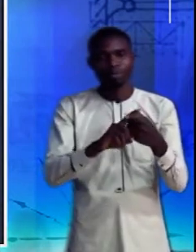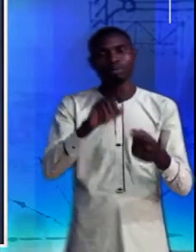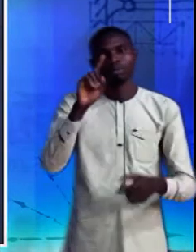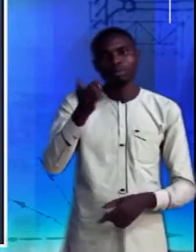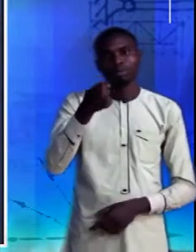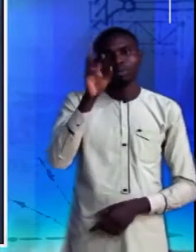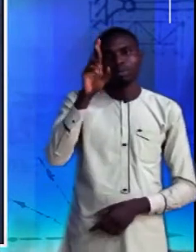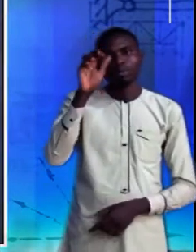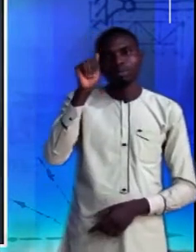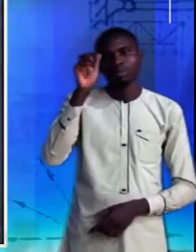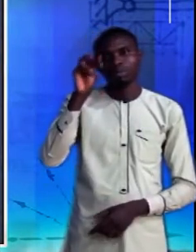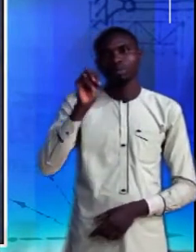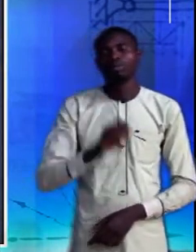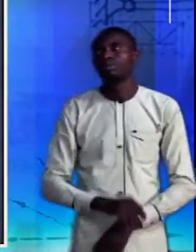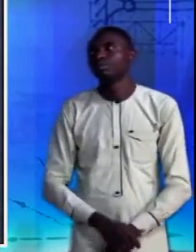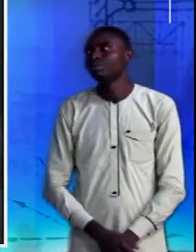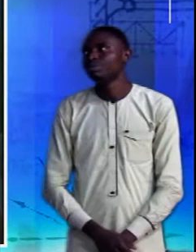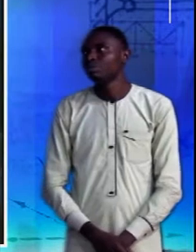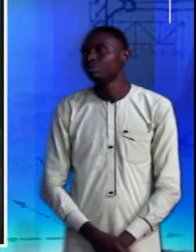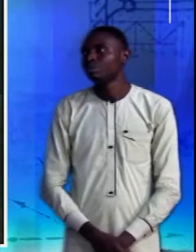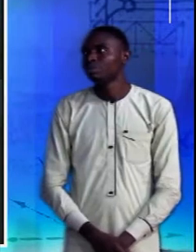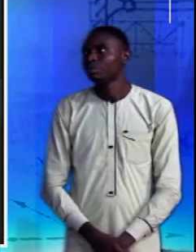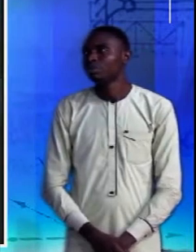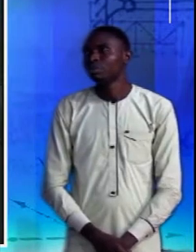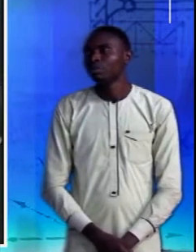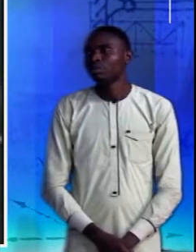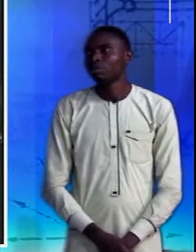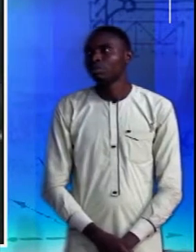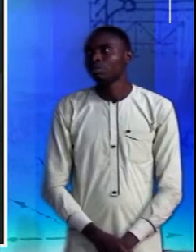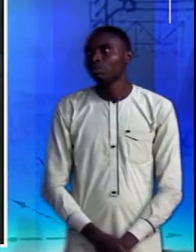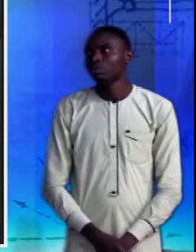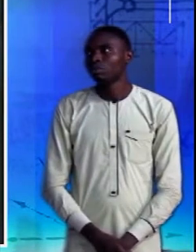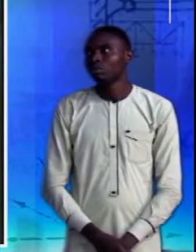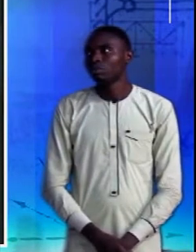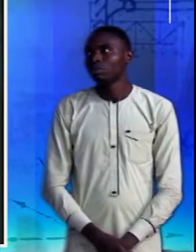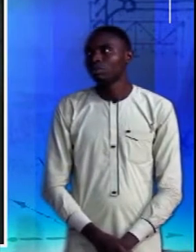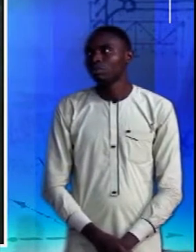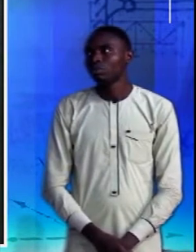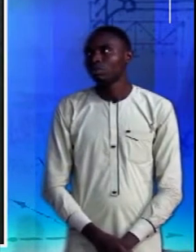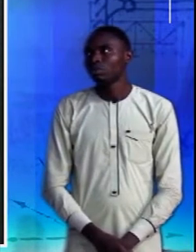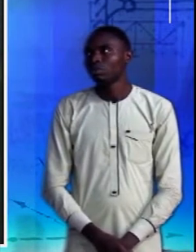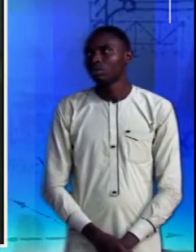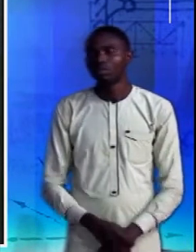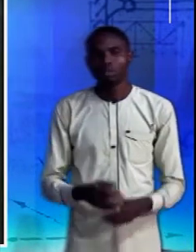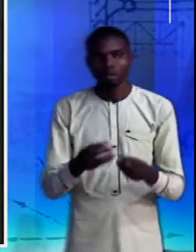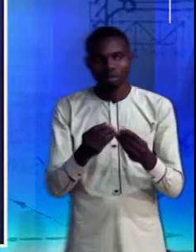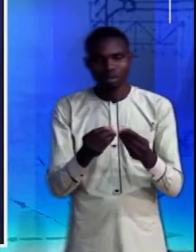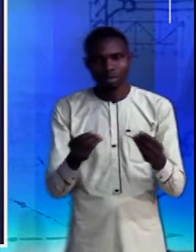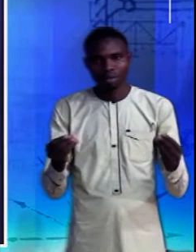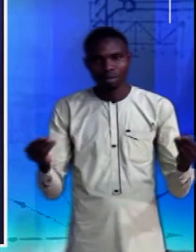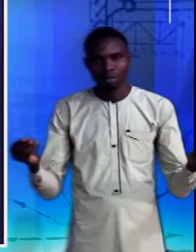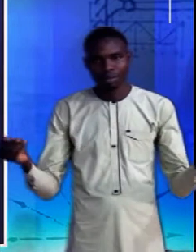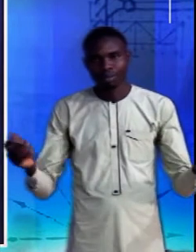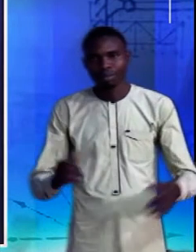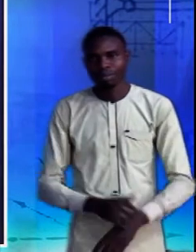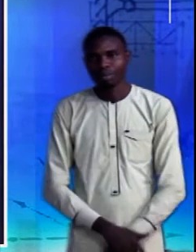we can only convert day to hour. If it is how many minutes we are going to spend, we are going to convert a